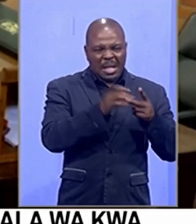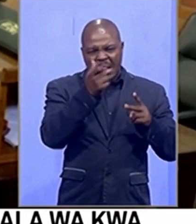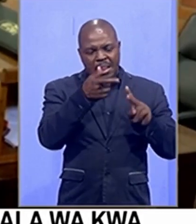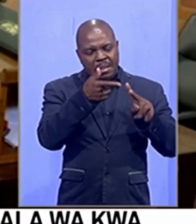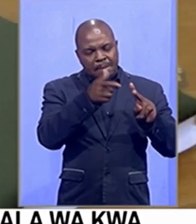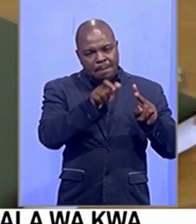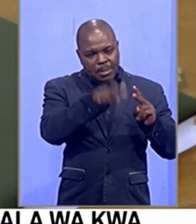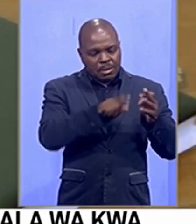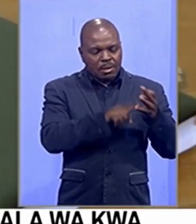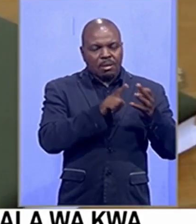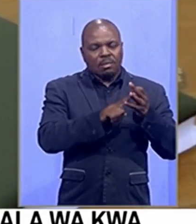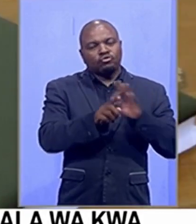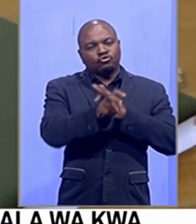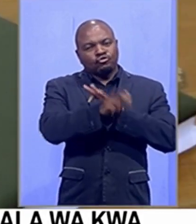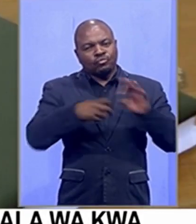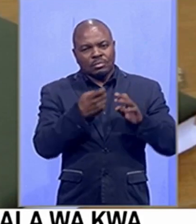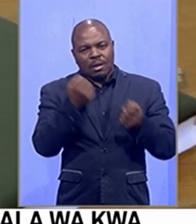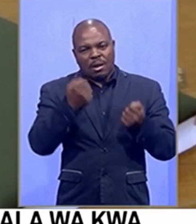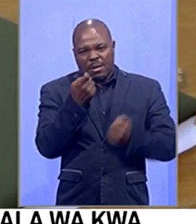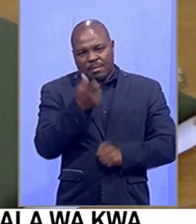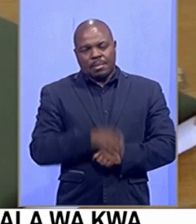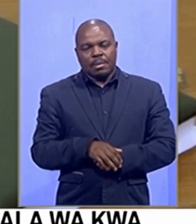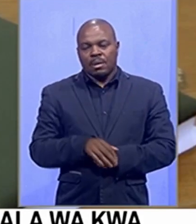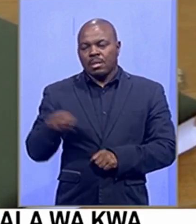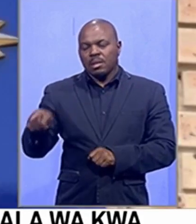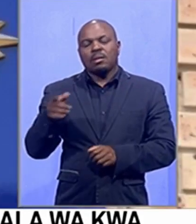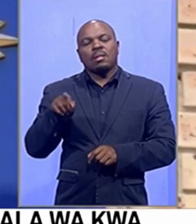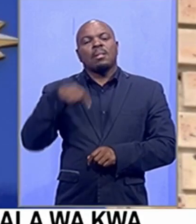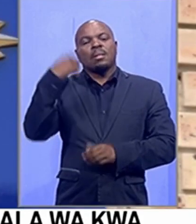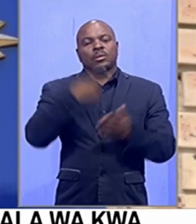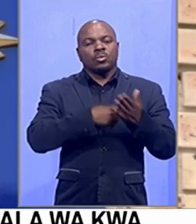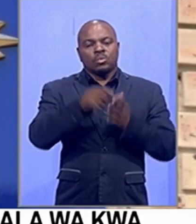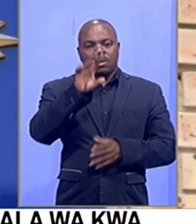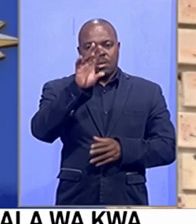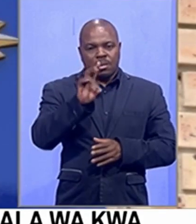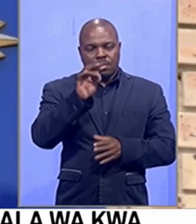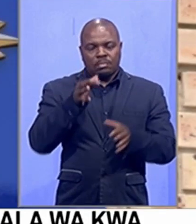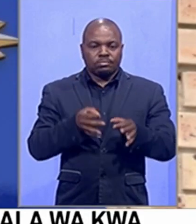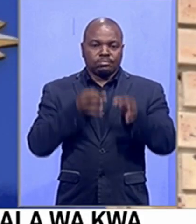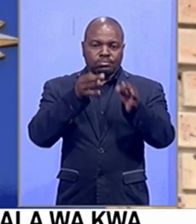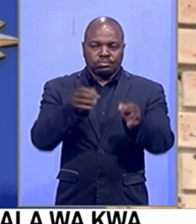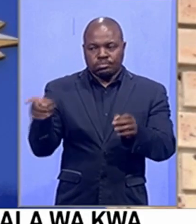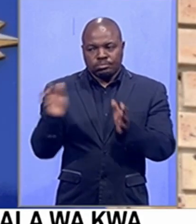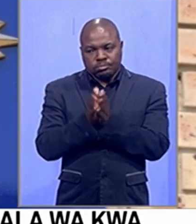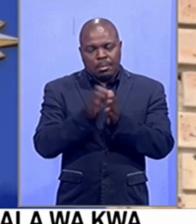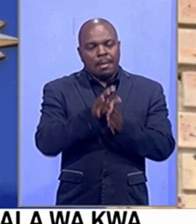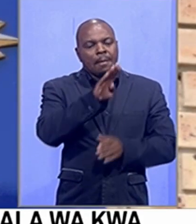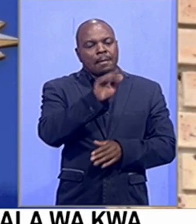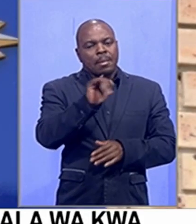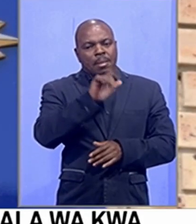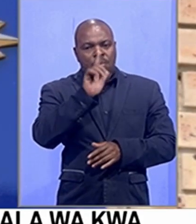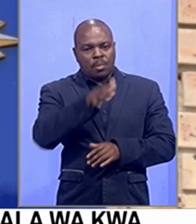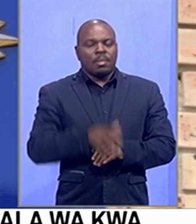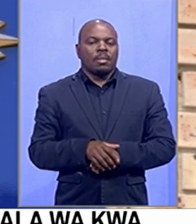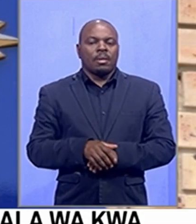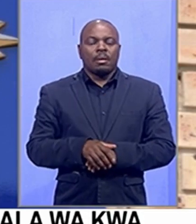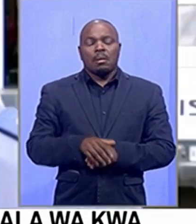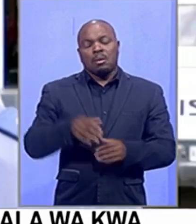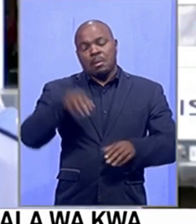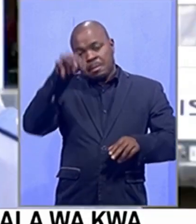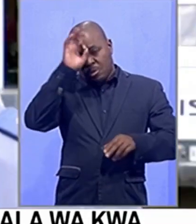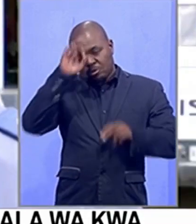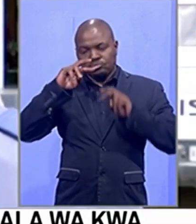sefatanaga. Molato wa bona o šutušeditše go ya go la boraro la bekeng yeo e tlago go dira kgopelo ya beile. Go le bjalo dinyakišišo tša maphodisa di